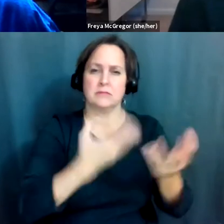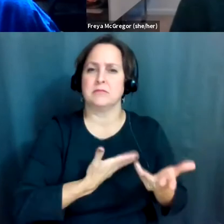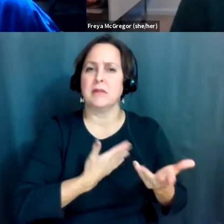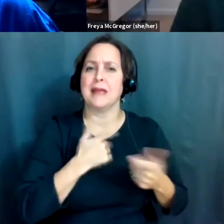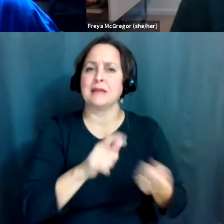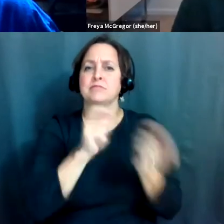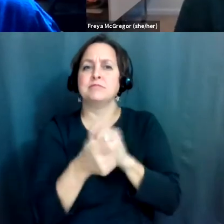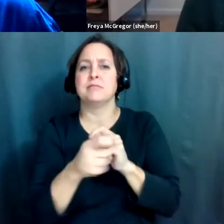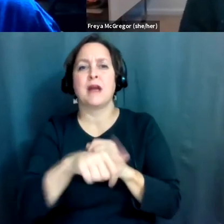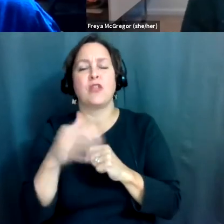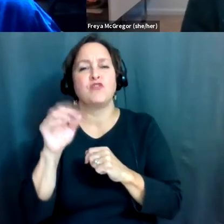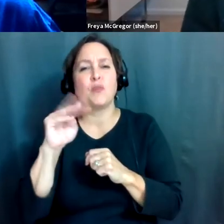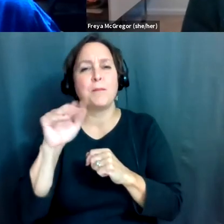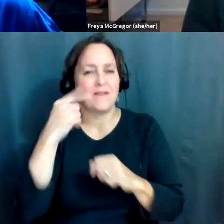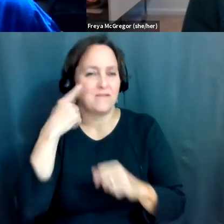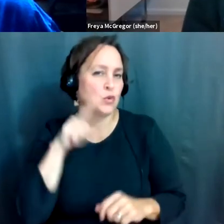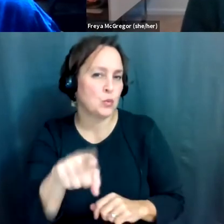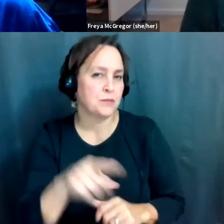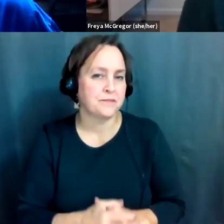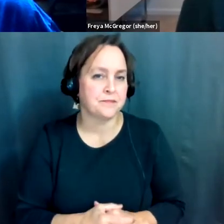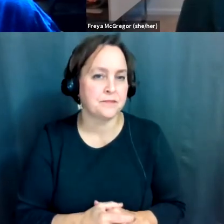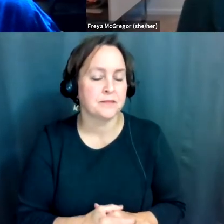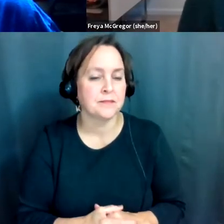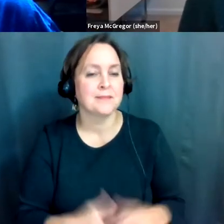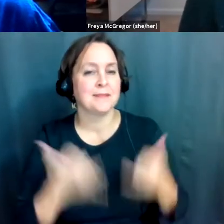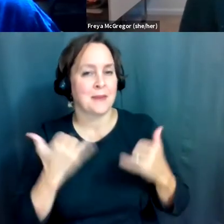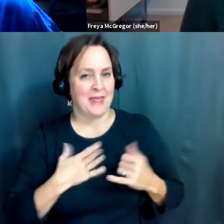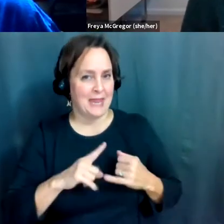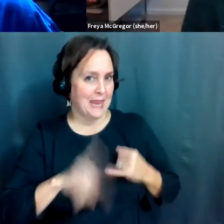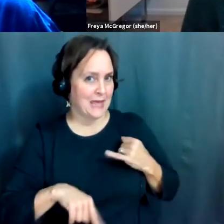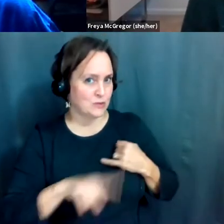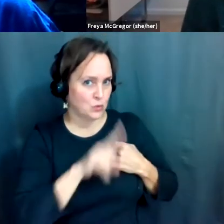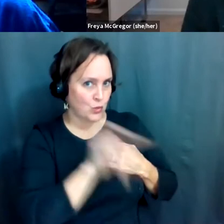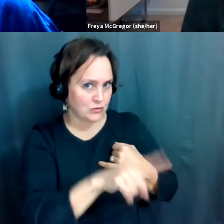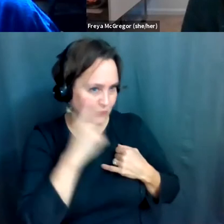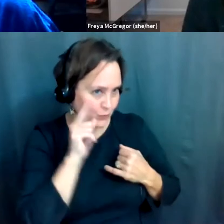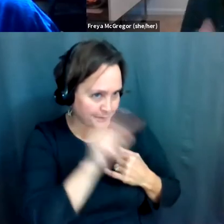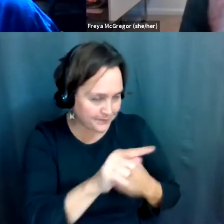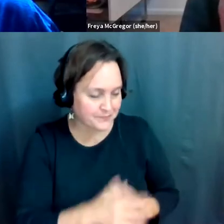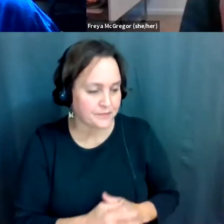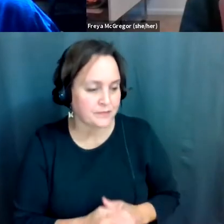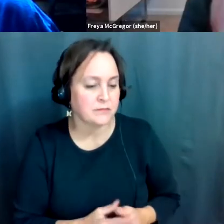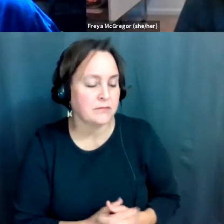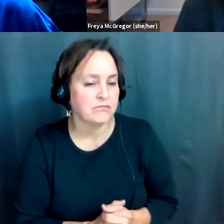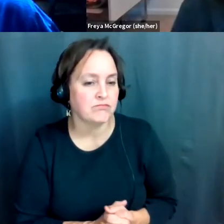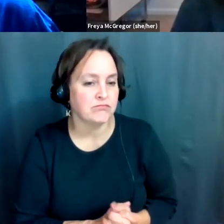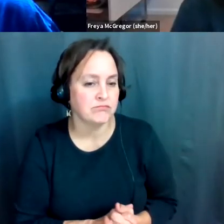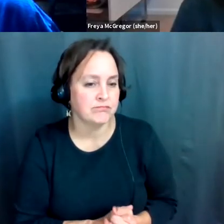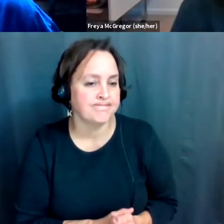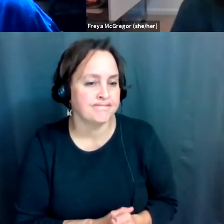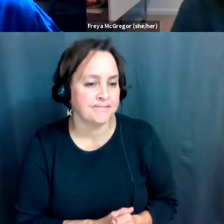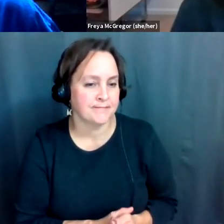can get that out to you. Jerry, my last series of questions. Um, so, uh,